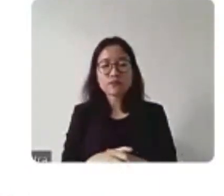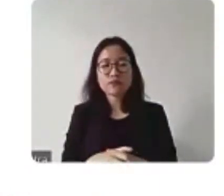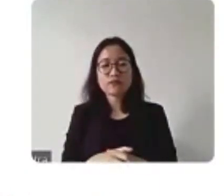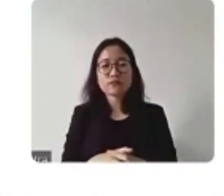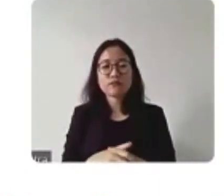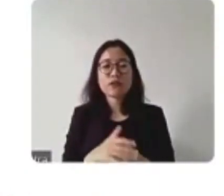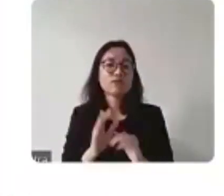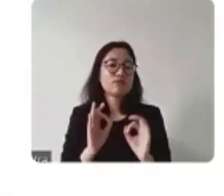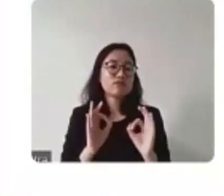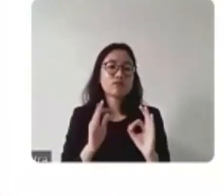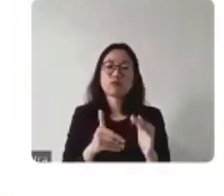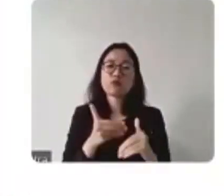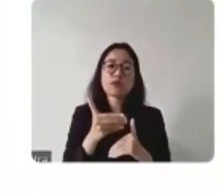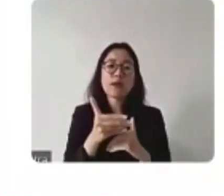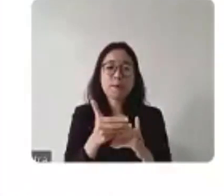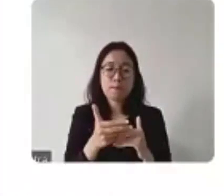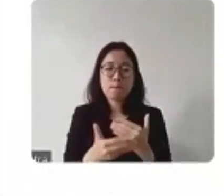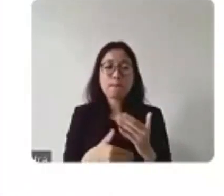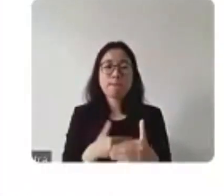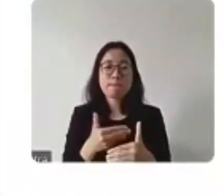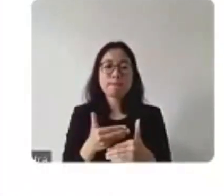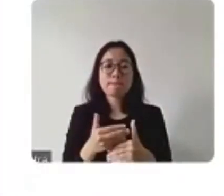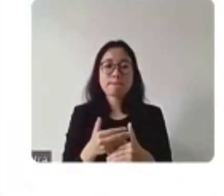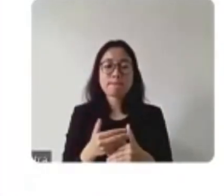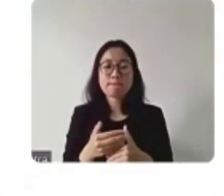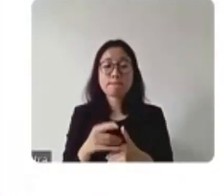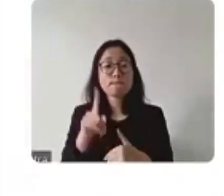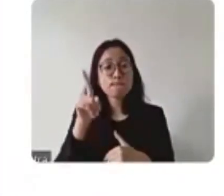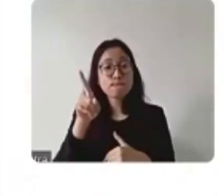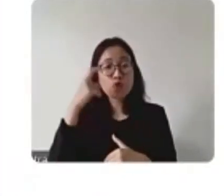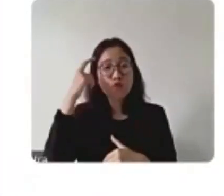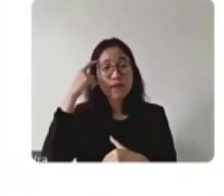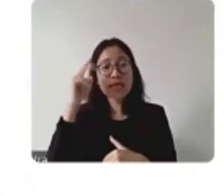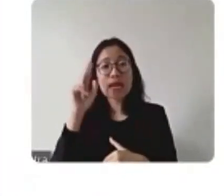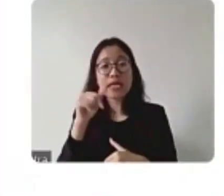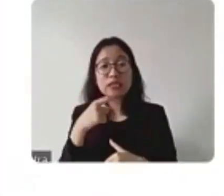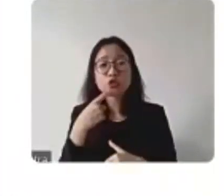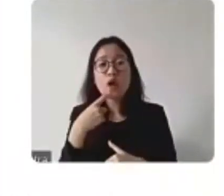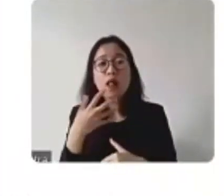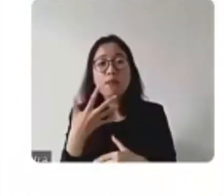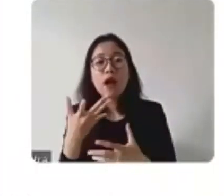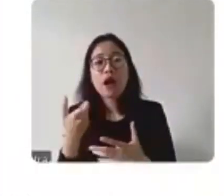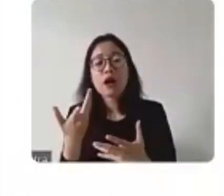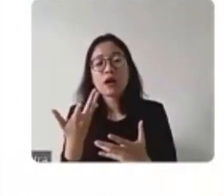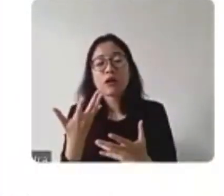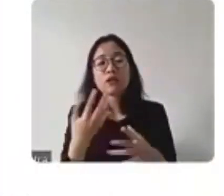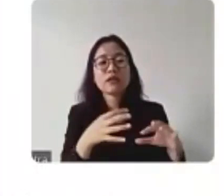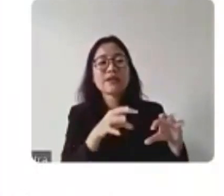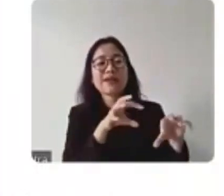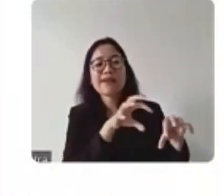mosquito, Anopheles mosquito. Terima kasih banyak, Prof. Terima kasih banyak, Prof. Wisnu. Selamat siang, Prof.